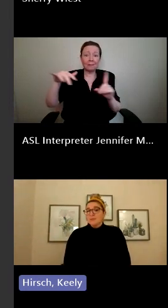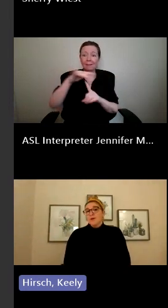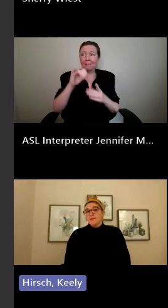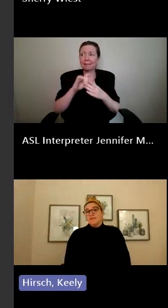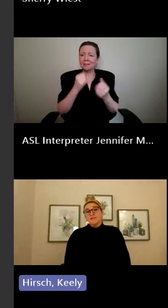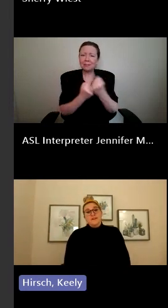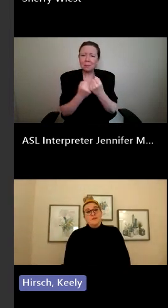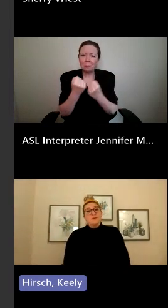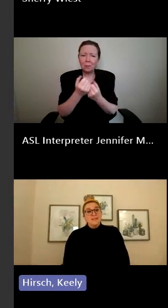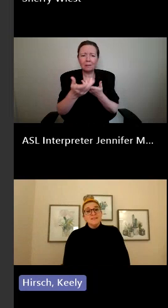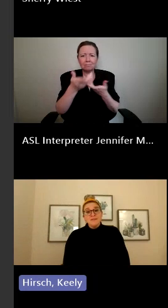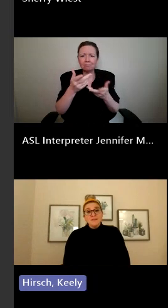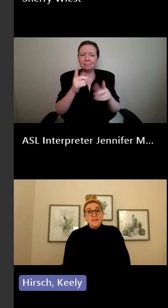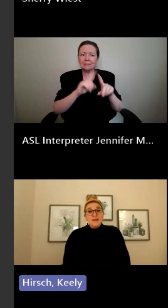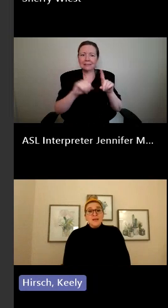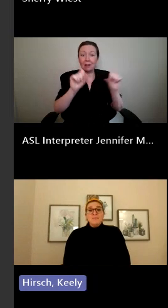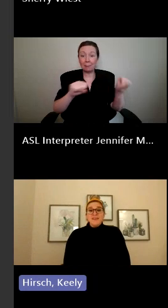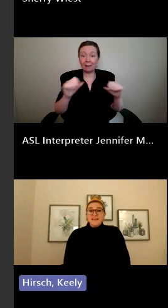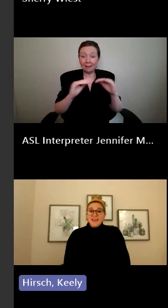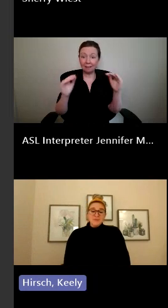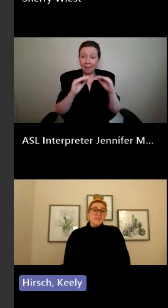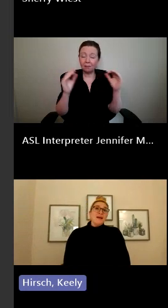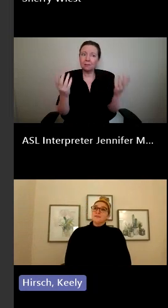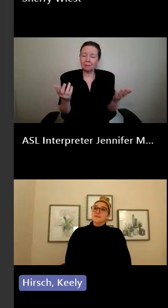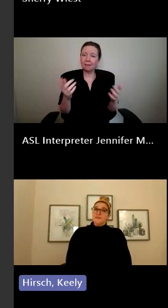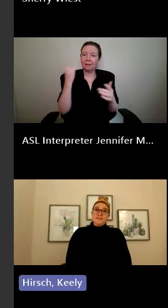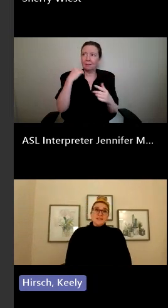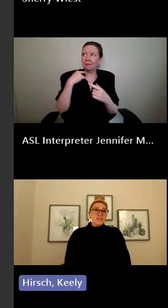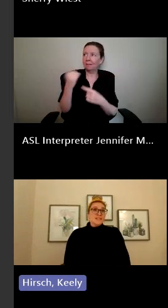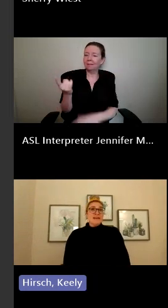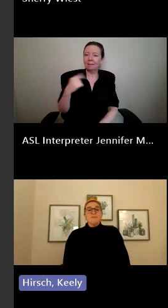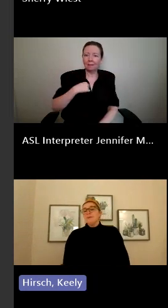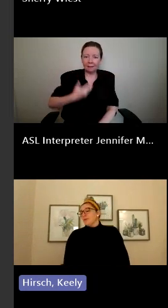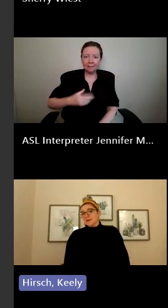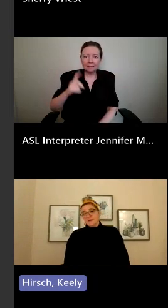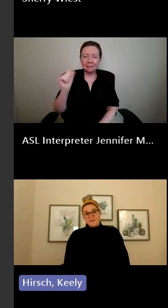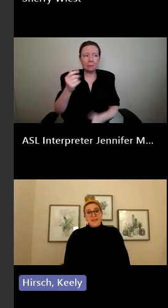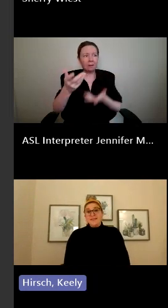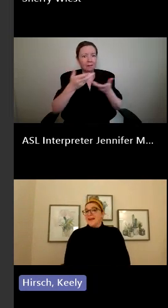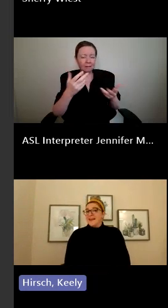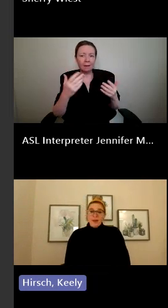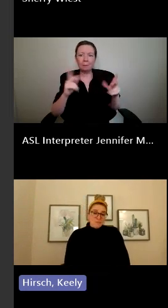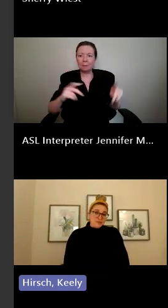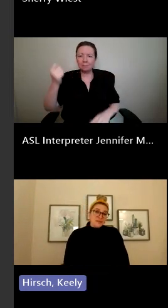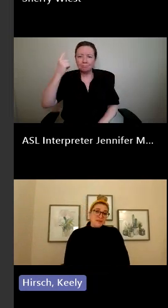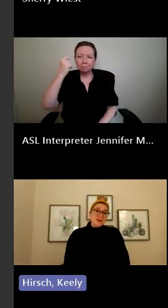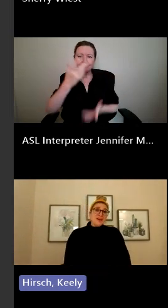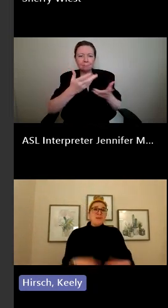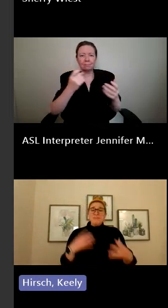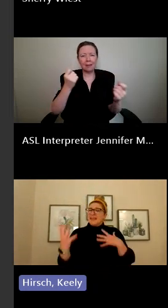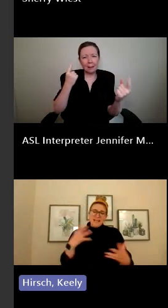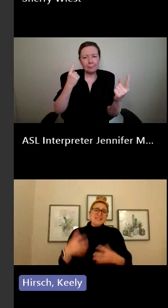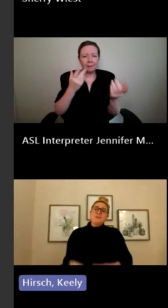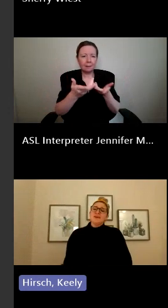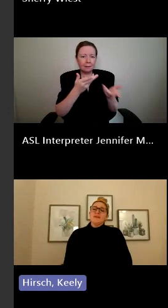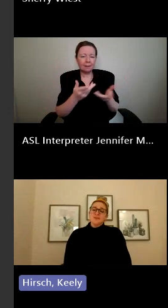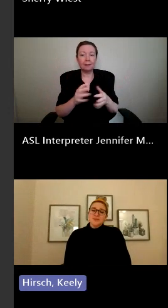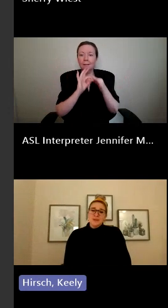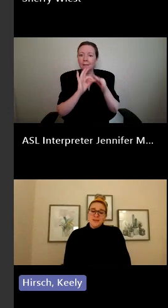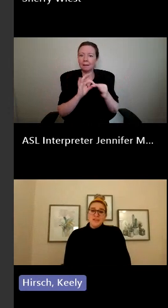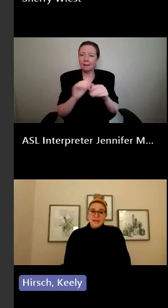very supportive of different ability levels. Being able to have those conversations, having people understand that empathy, maybe connecting